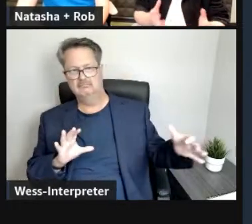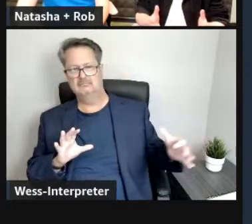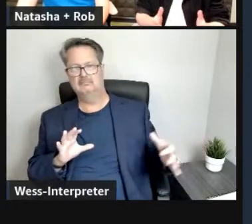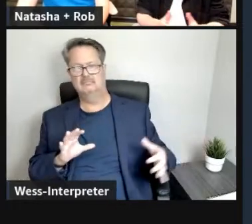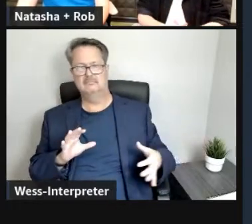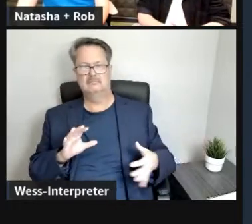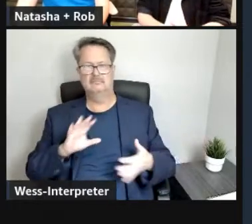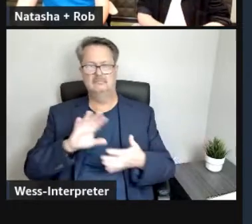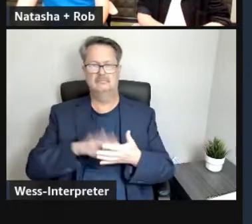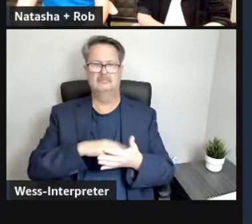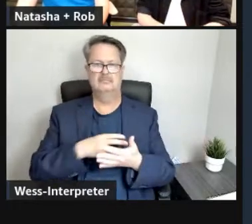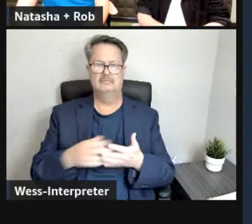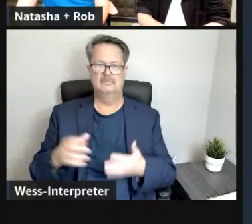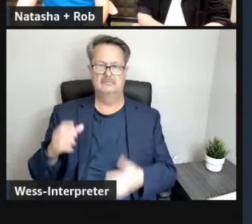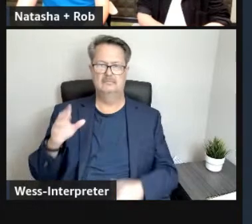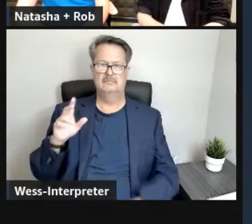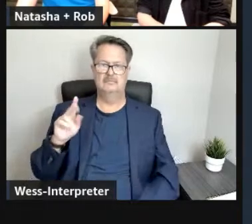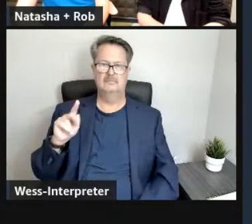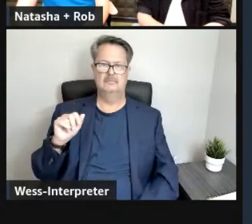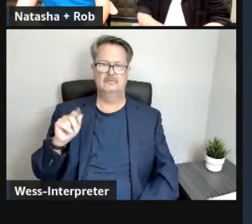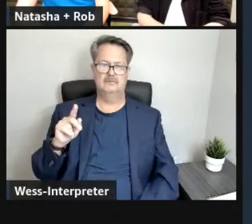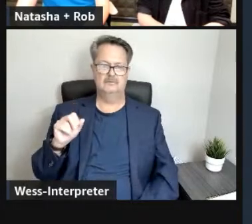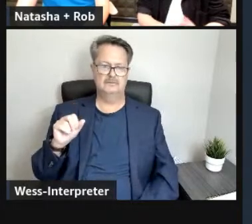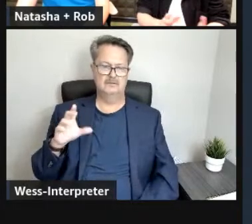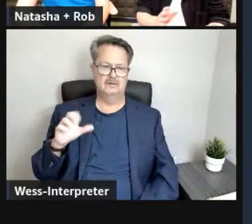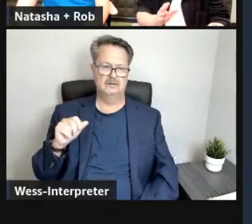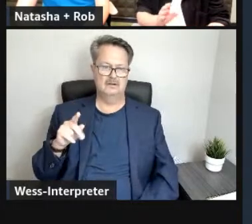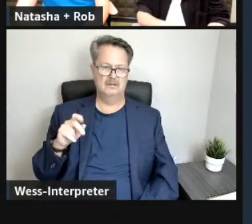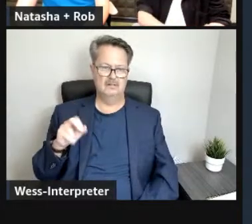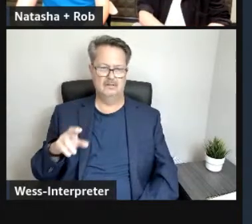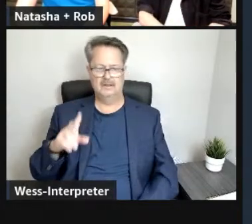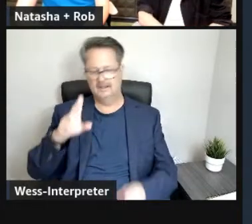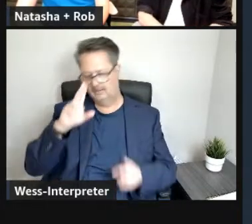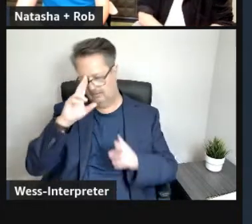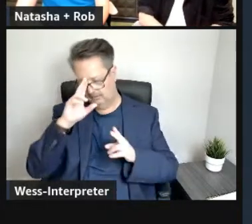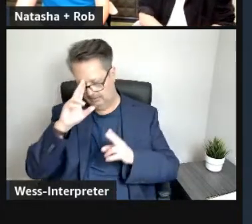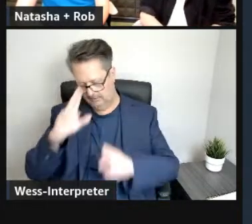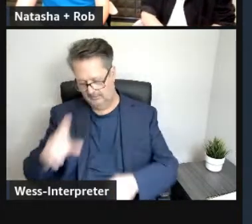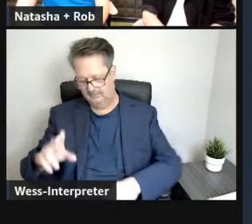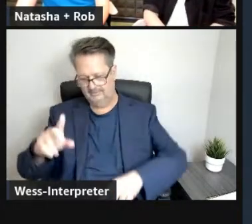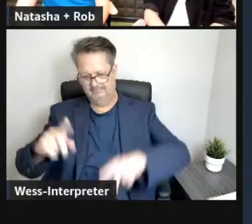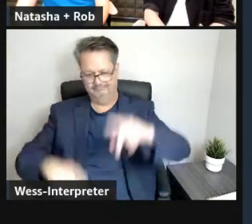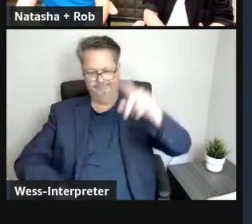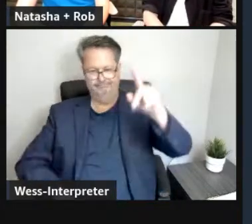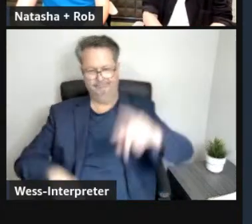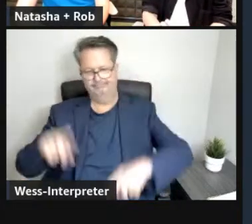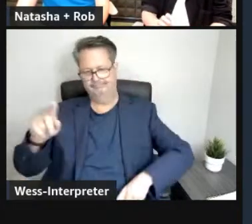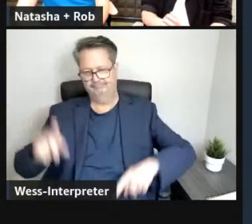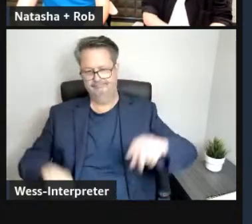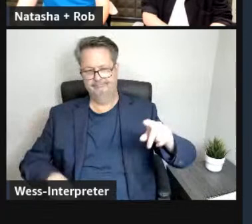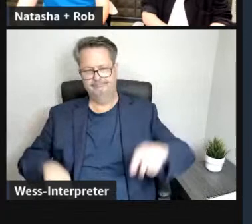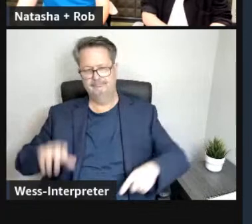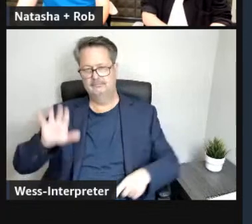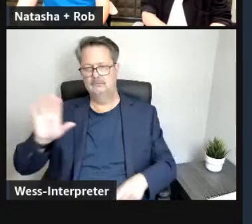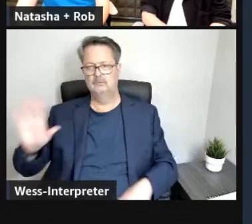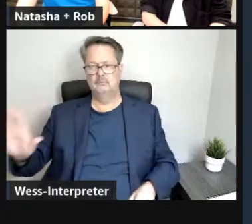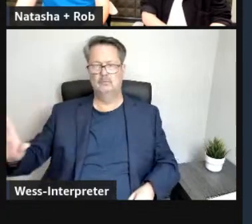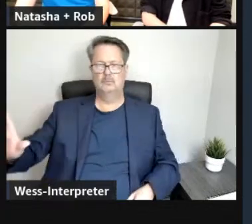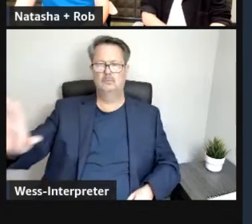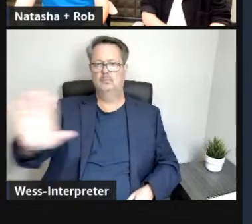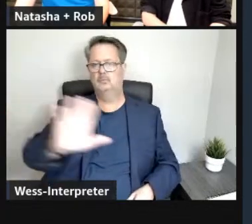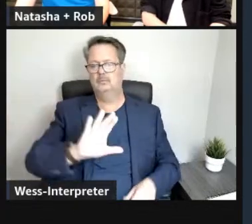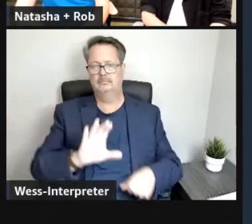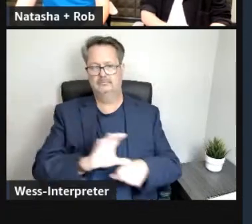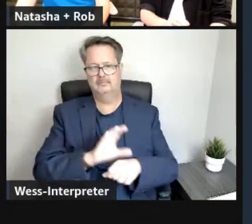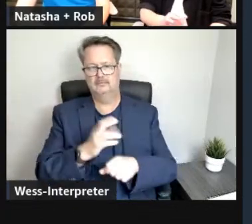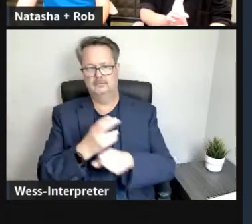it can honor configurations that you might have with the diverse set of compute that you wish to use. So if you want to use particular type